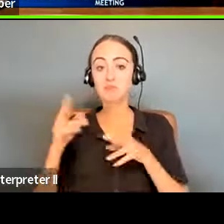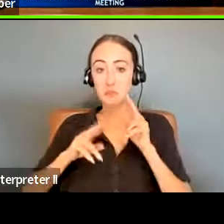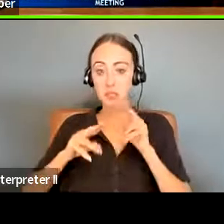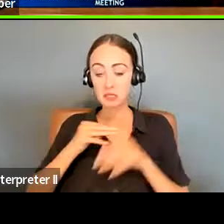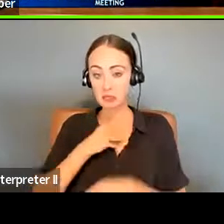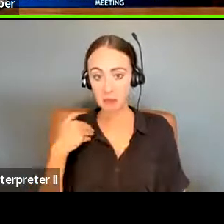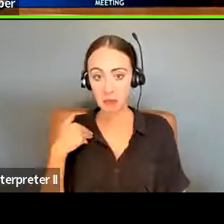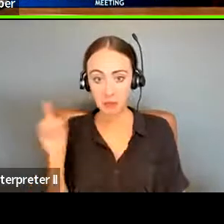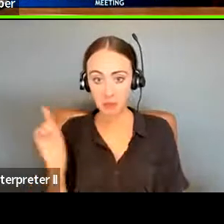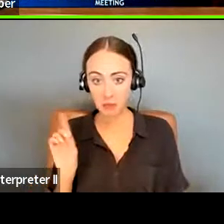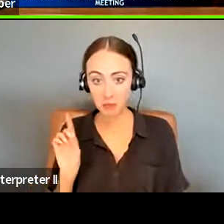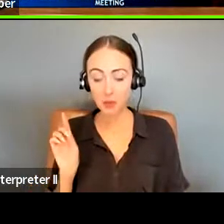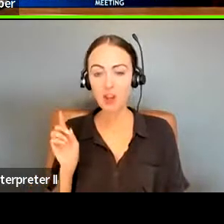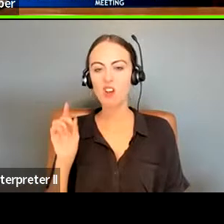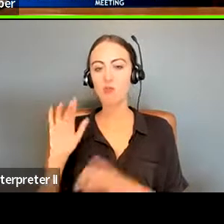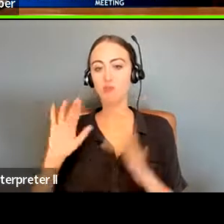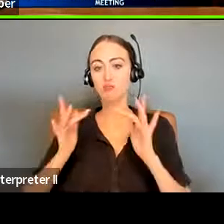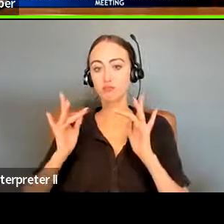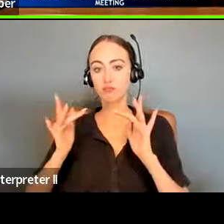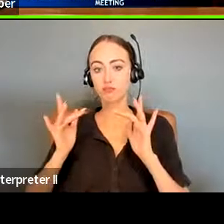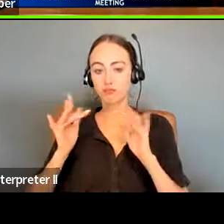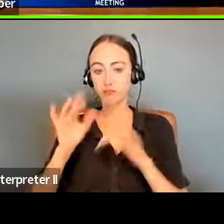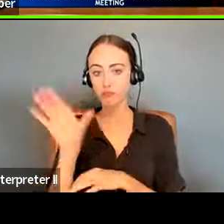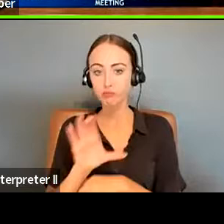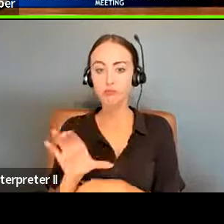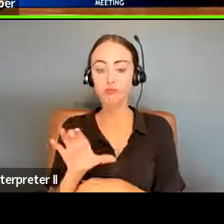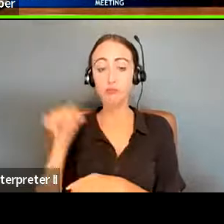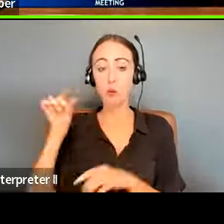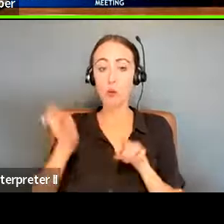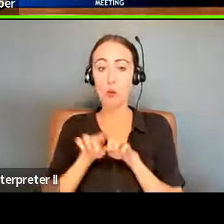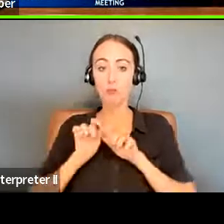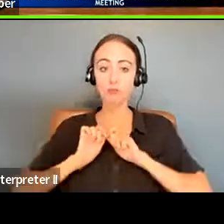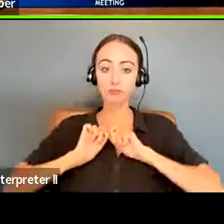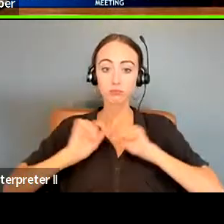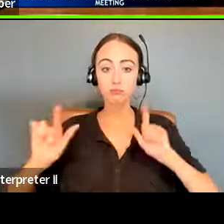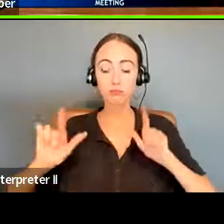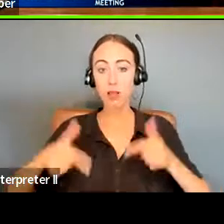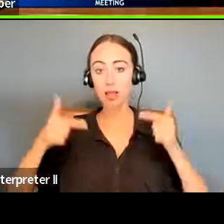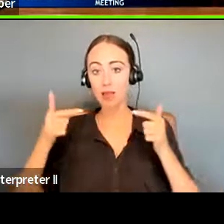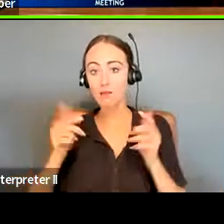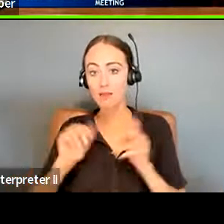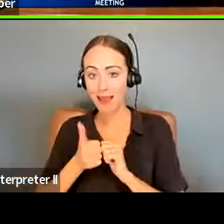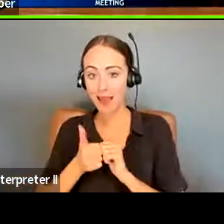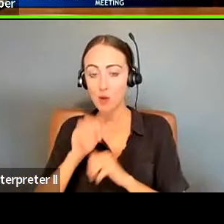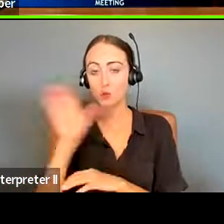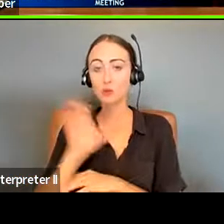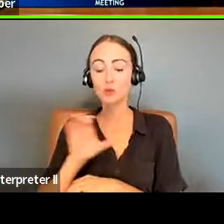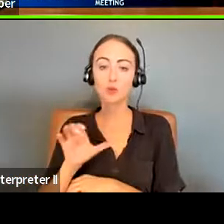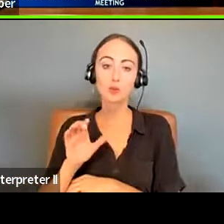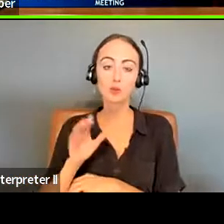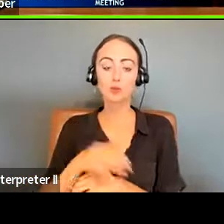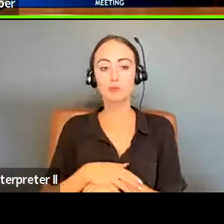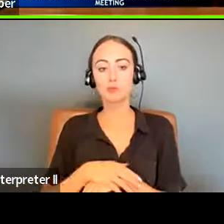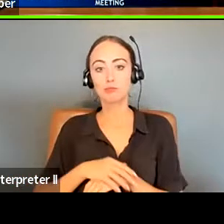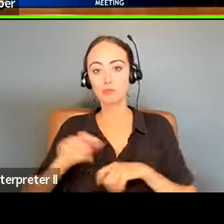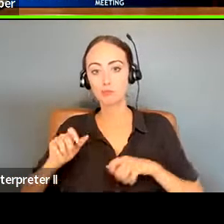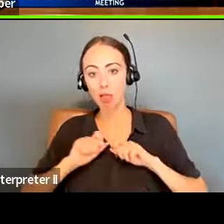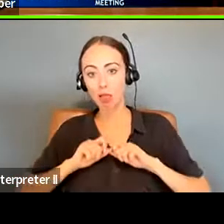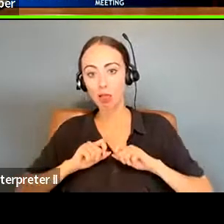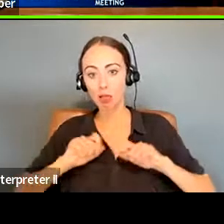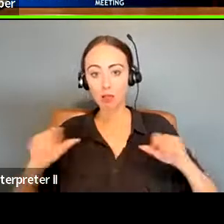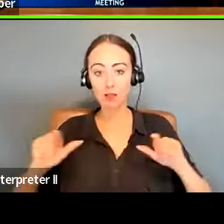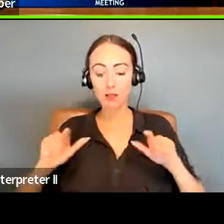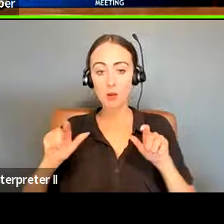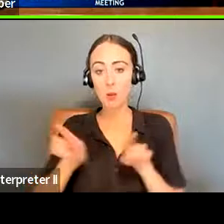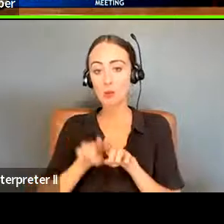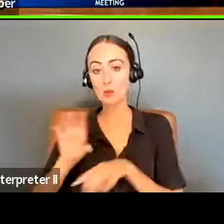virtually. And this meeting is being broadcast to the public live via Zoom video conference broadcast platform, Council Channel